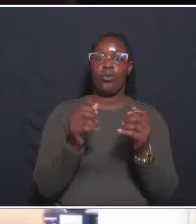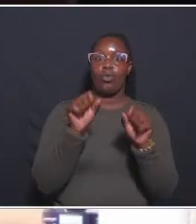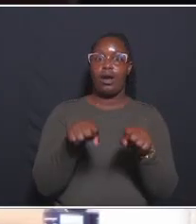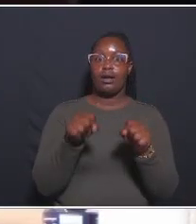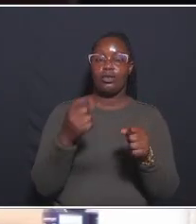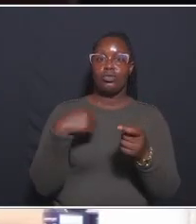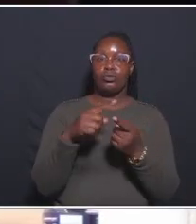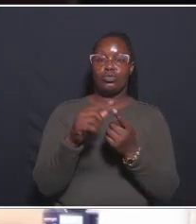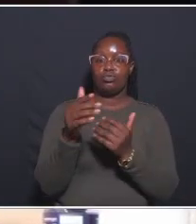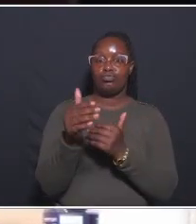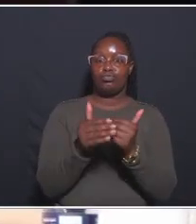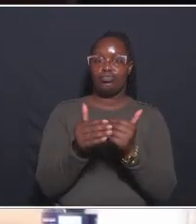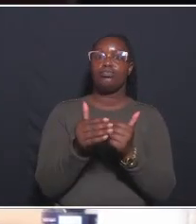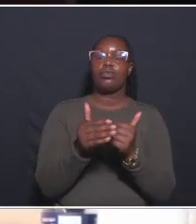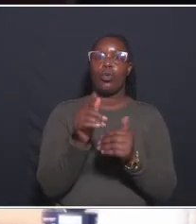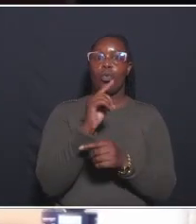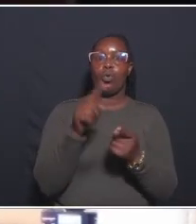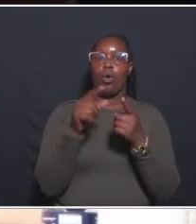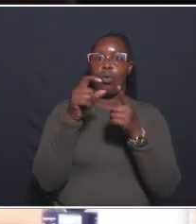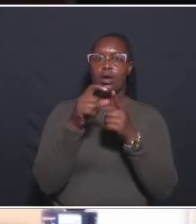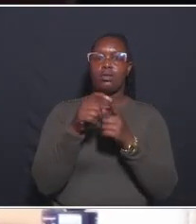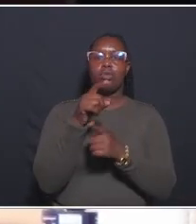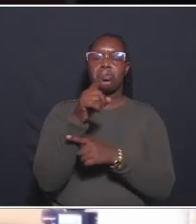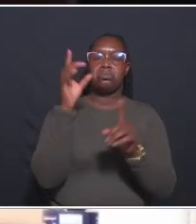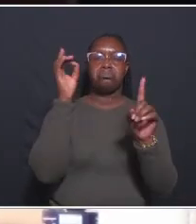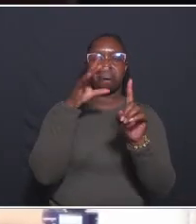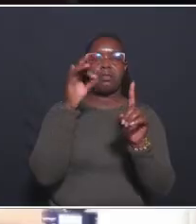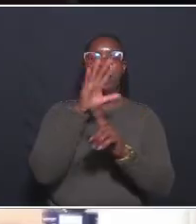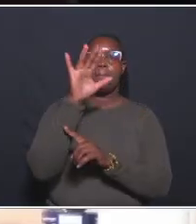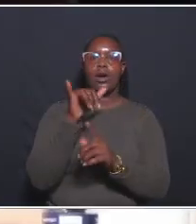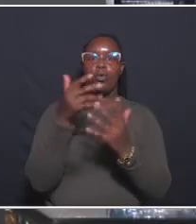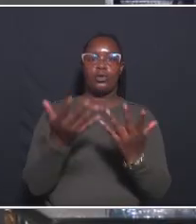work, what inspires you. Yeah.